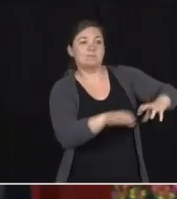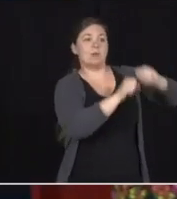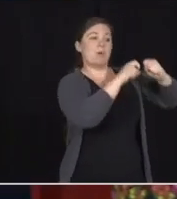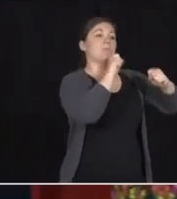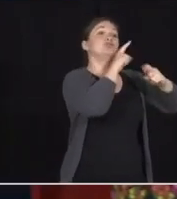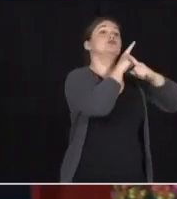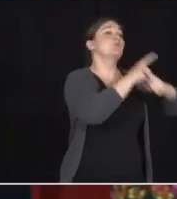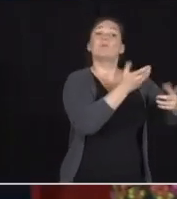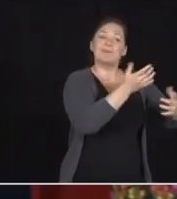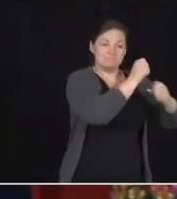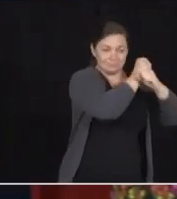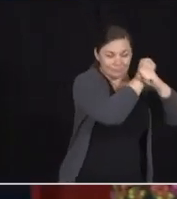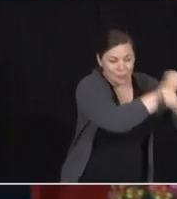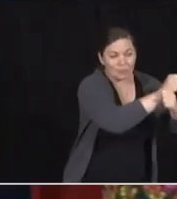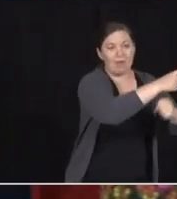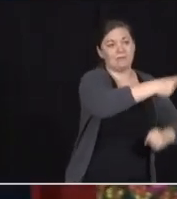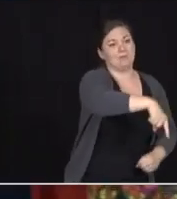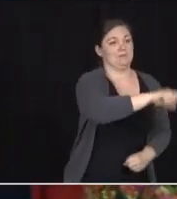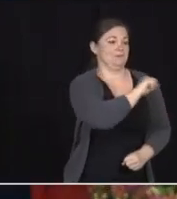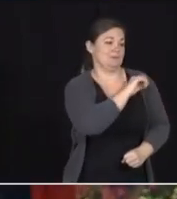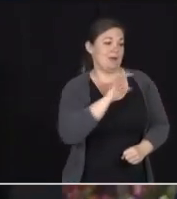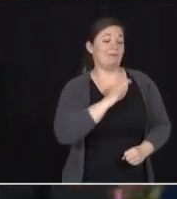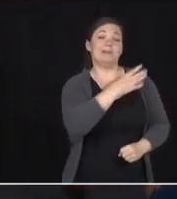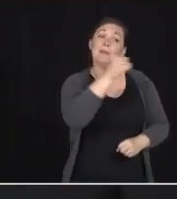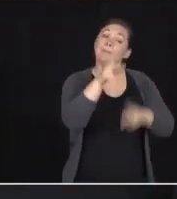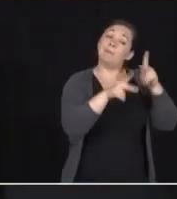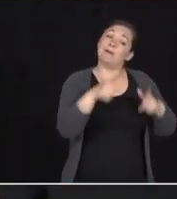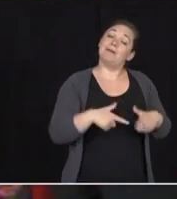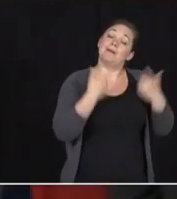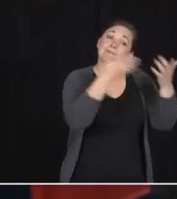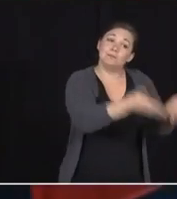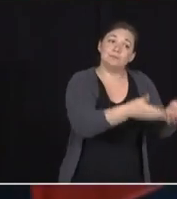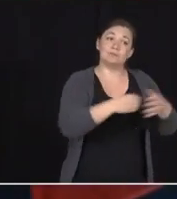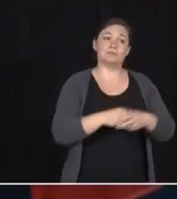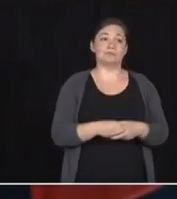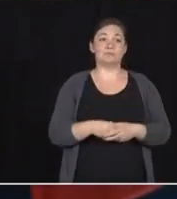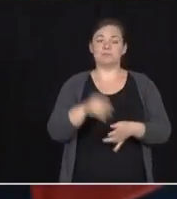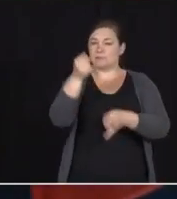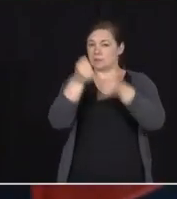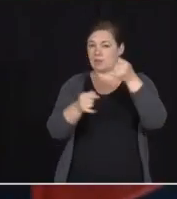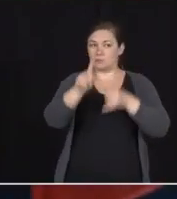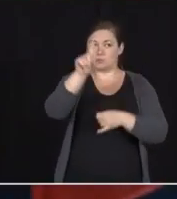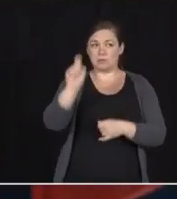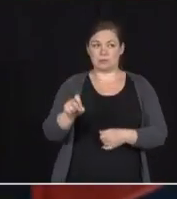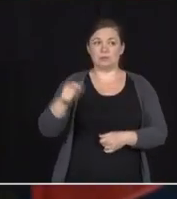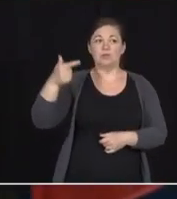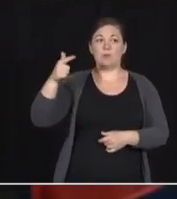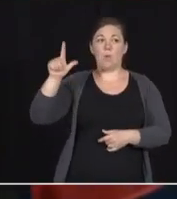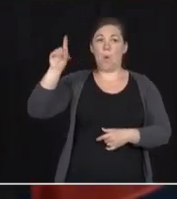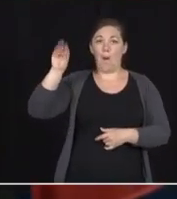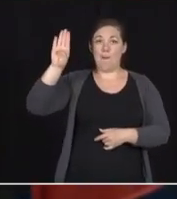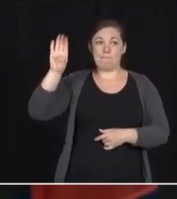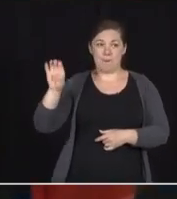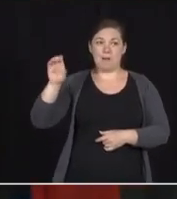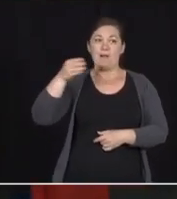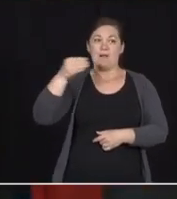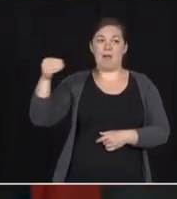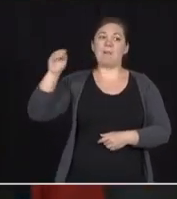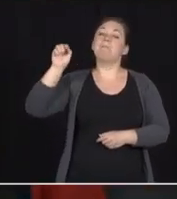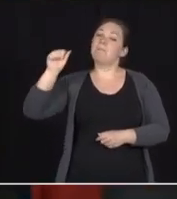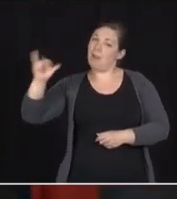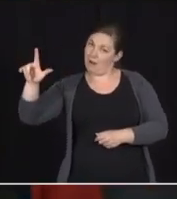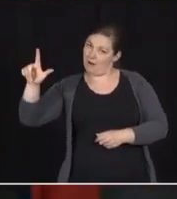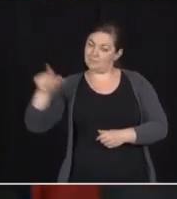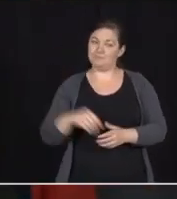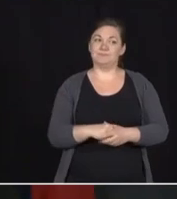Last question. Last question comes from Laura Stone from the Globe and Mail. Please go ahead. Hi,